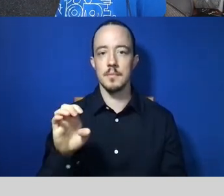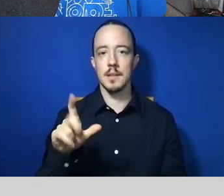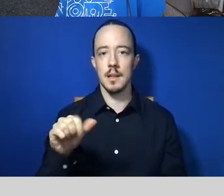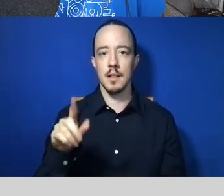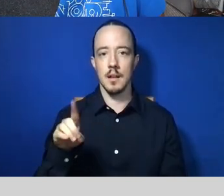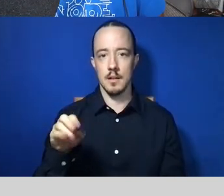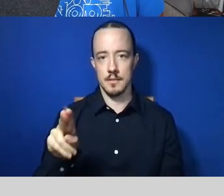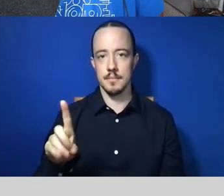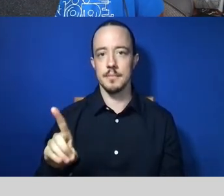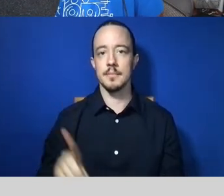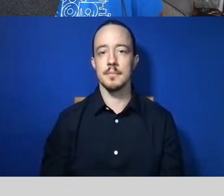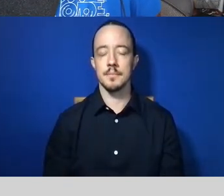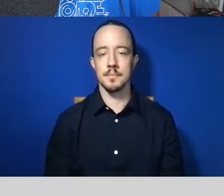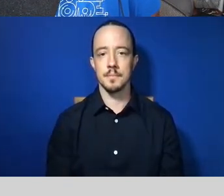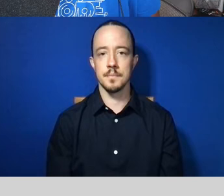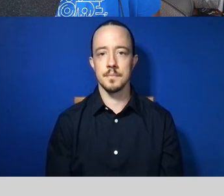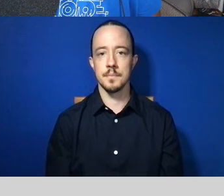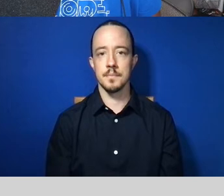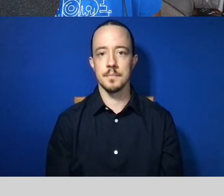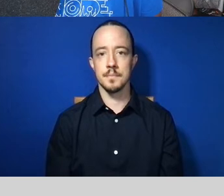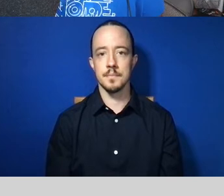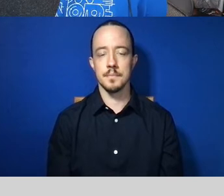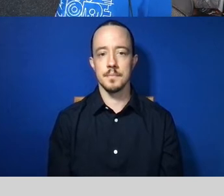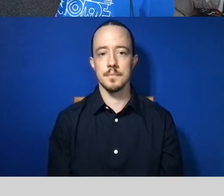we're going to import Eland,